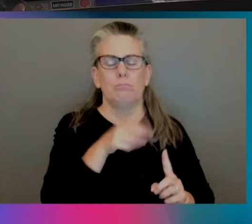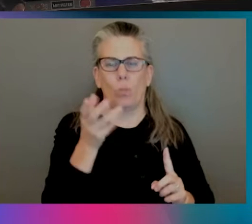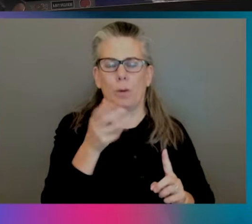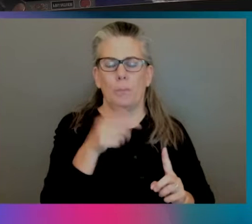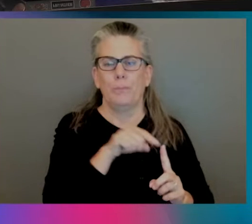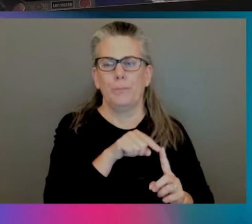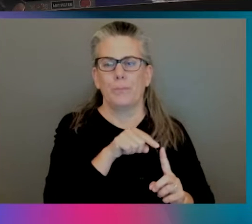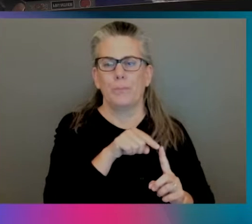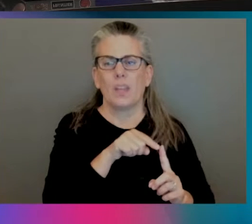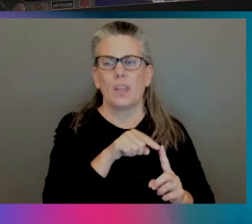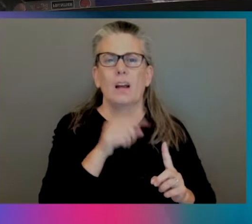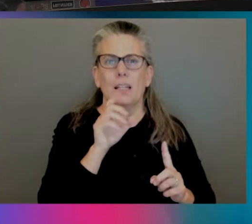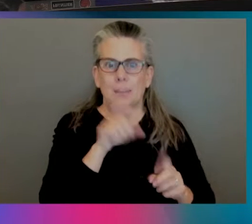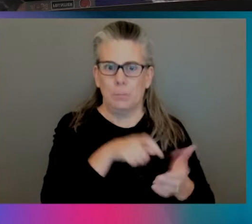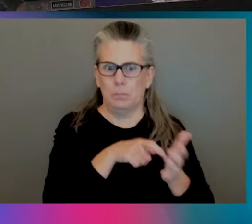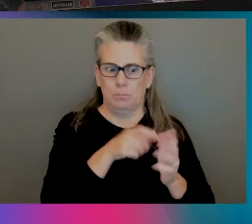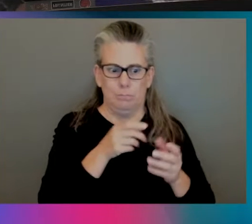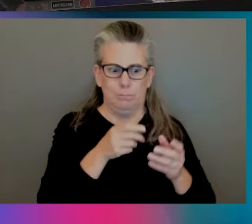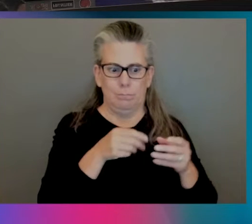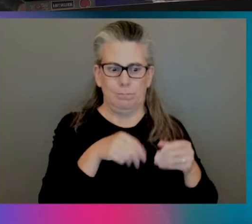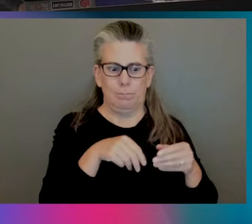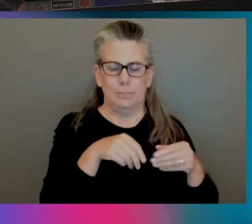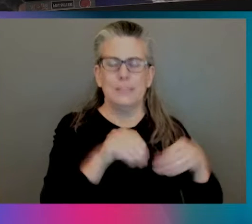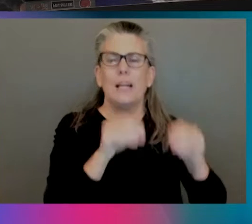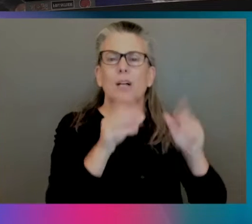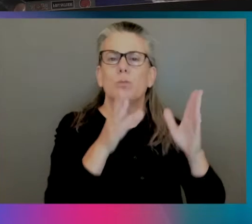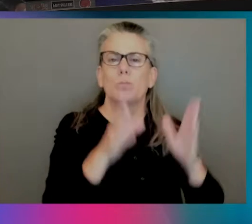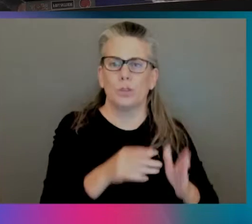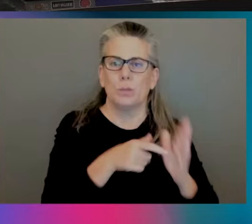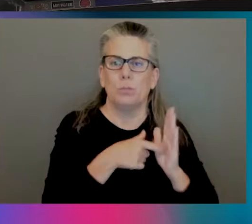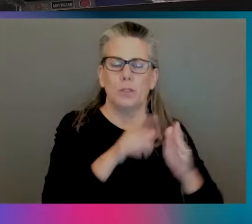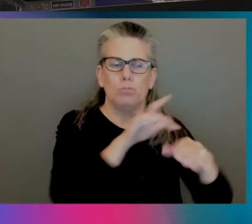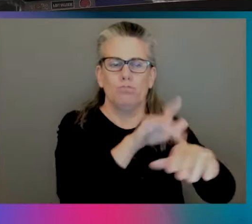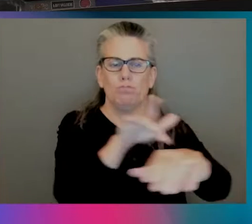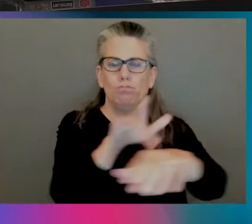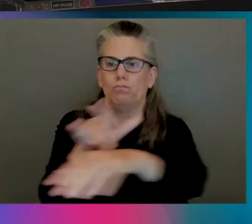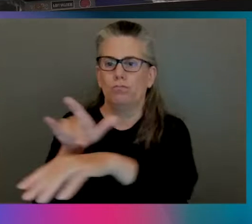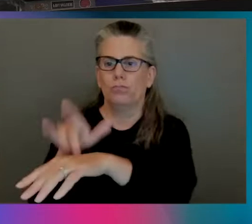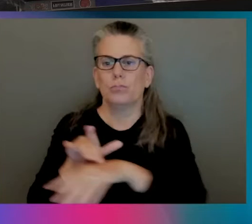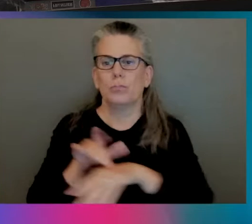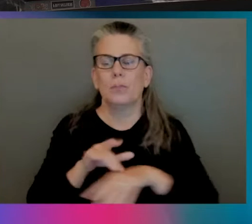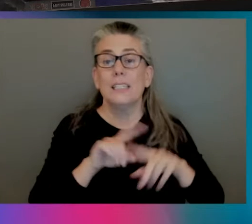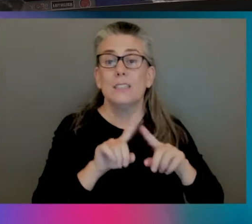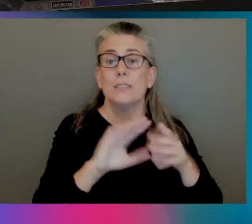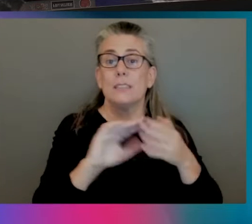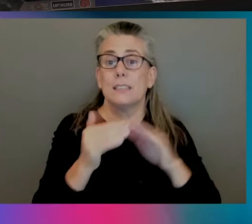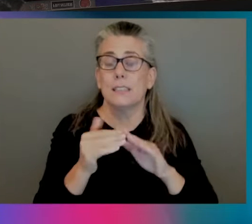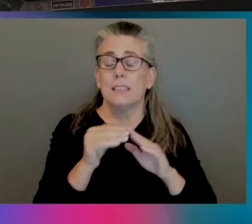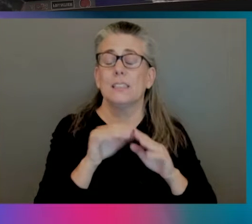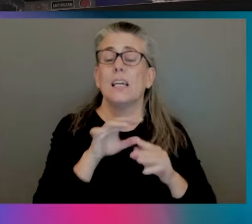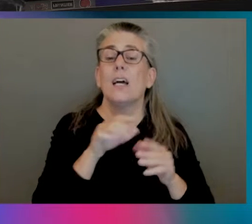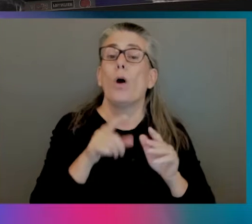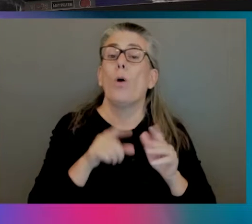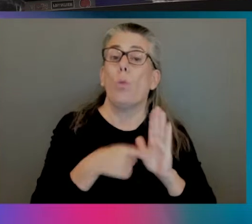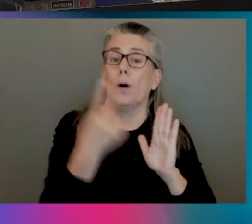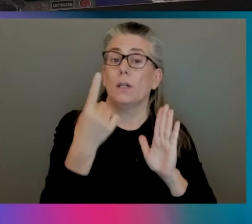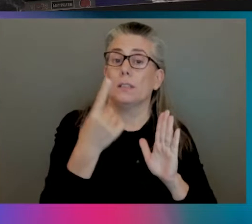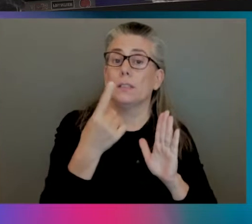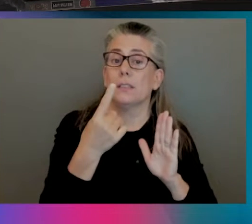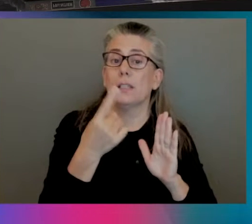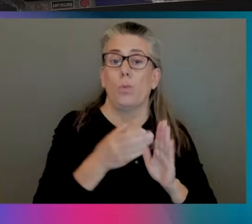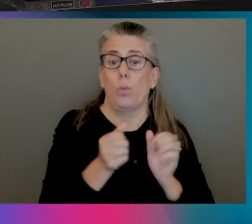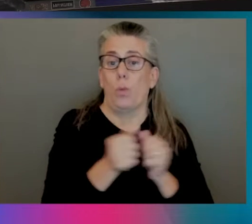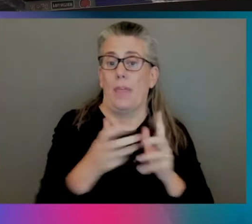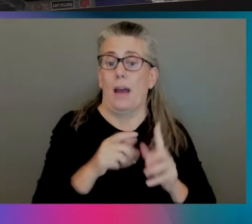visiting each city in each city in the matrix exactly once, and then returning to the origin. And we